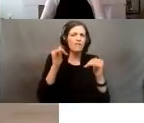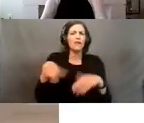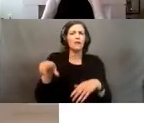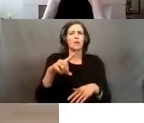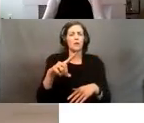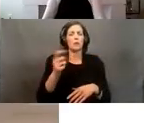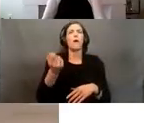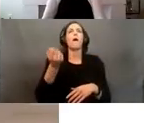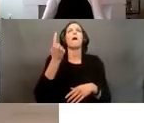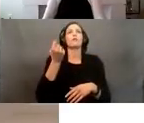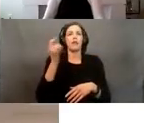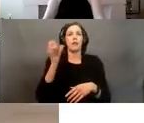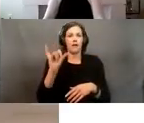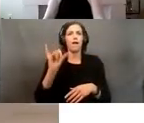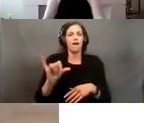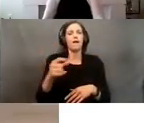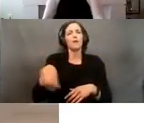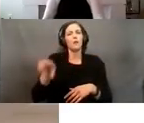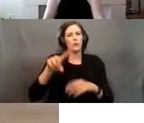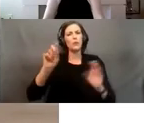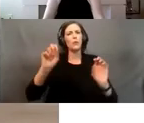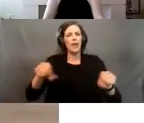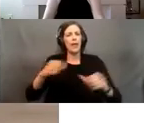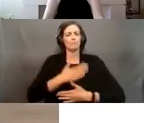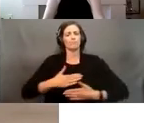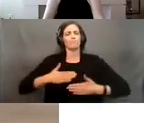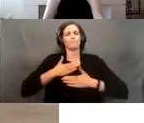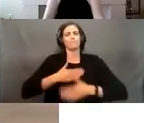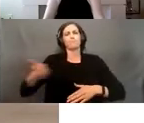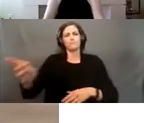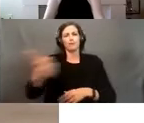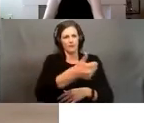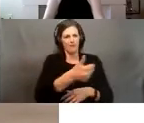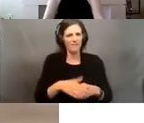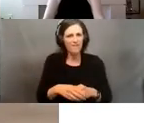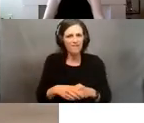a good time can be had by all, as my mother would have said.